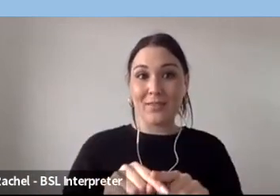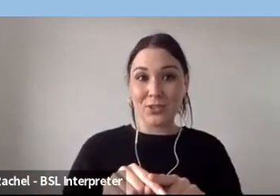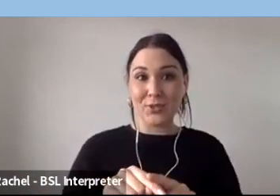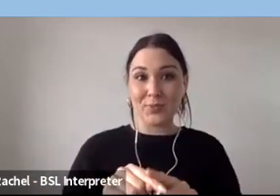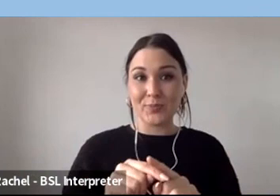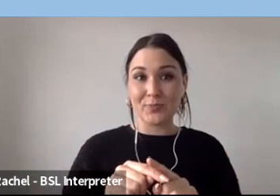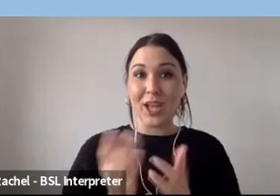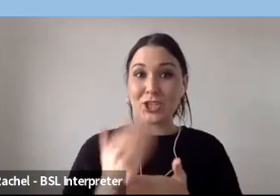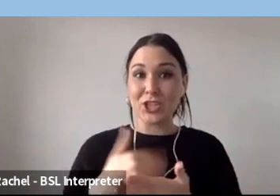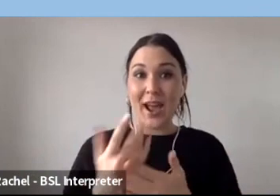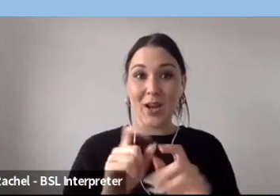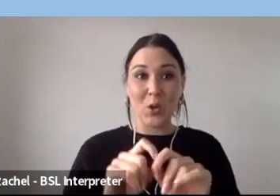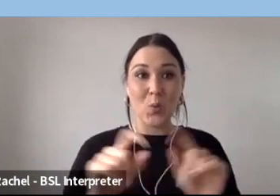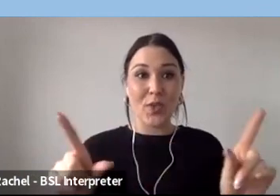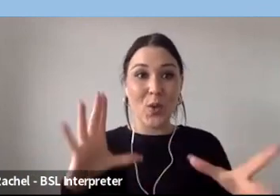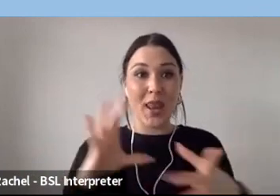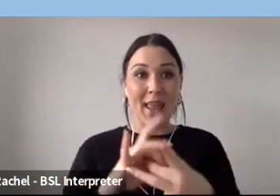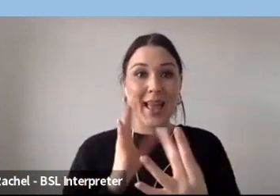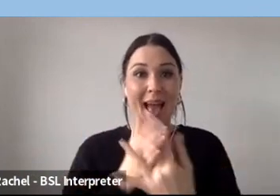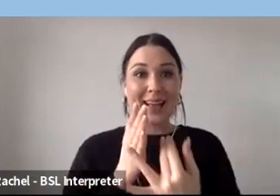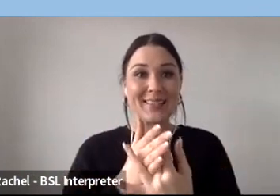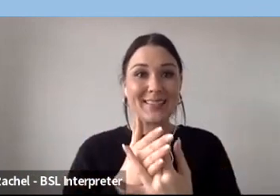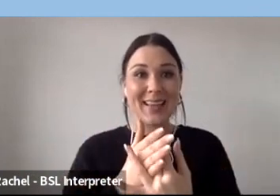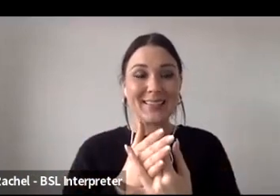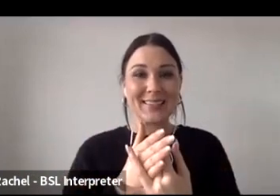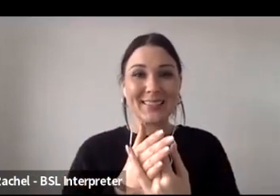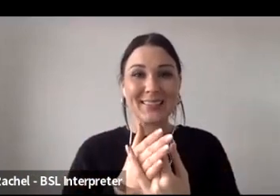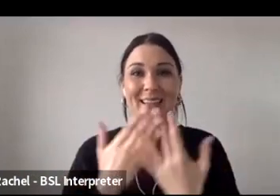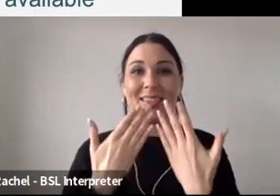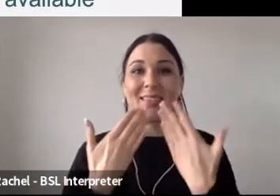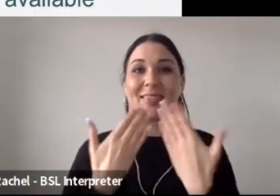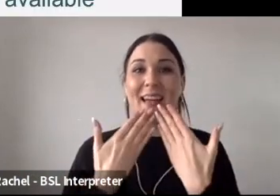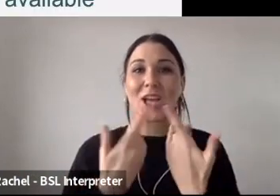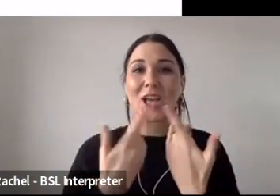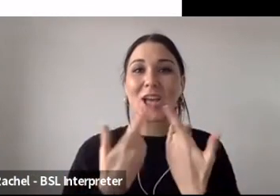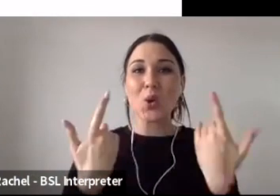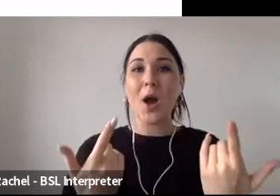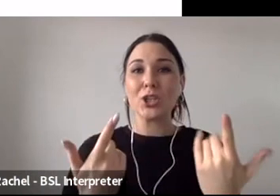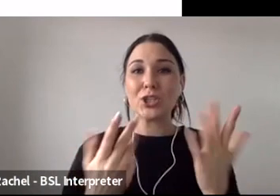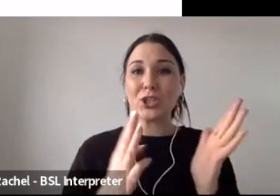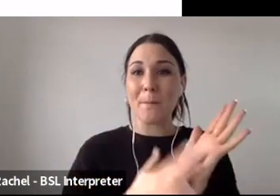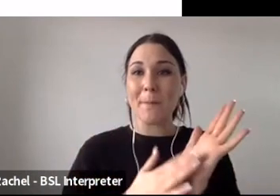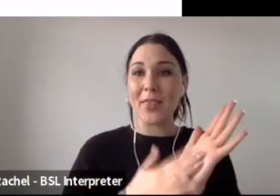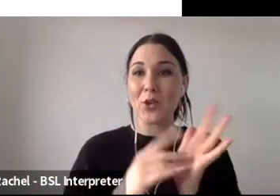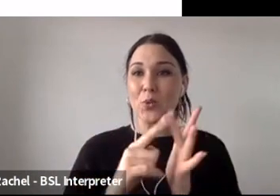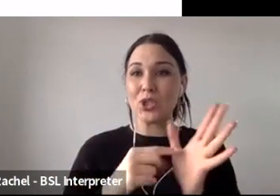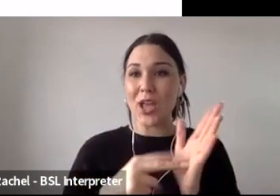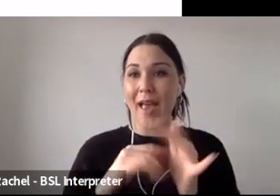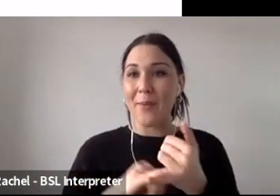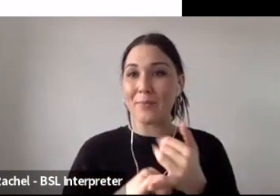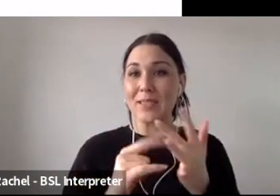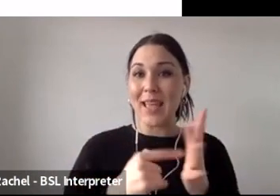with you with a link to access it. So thanks so much again, Matthew, James, Ian and Stuart.